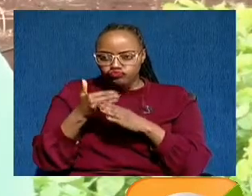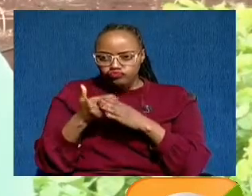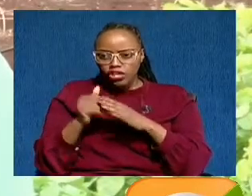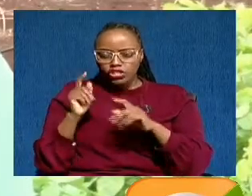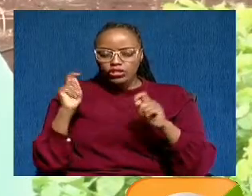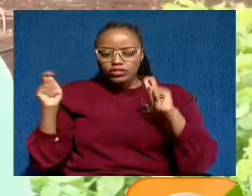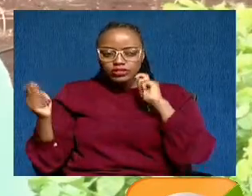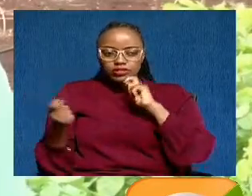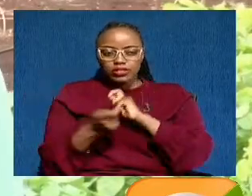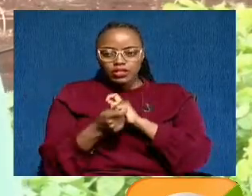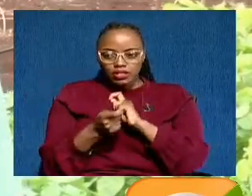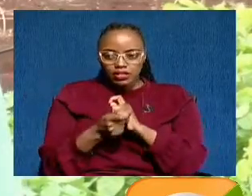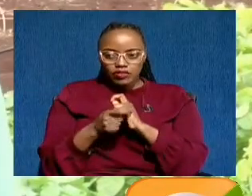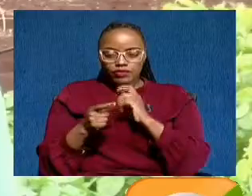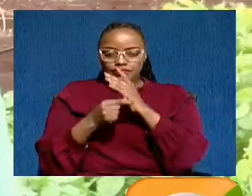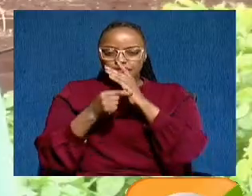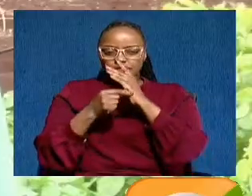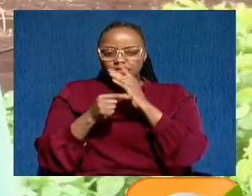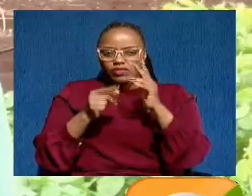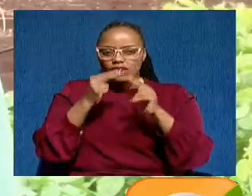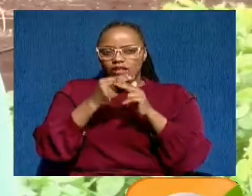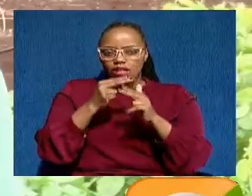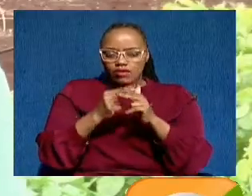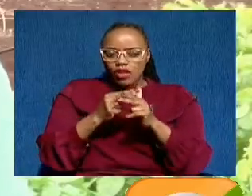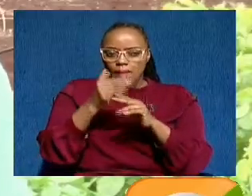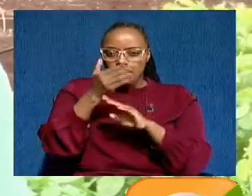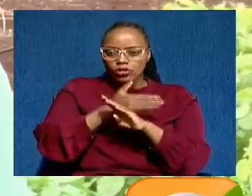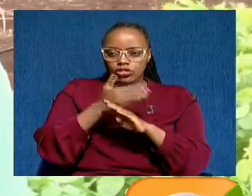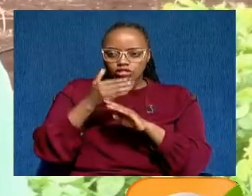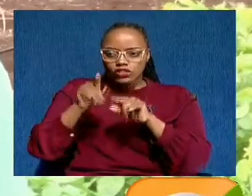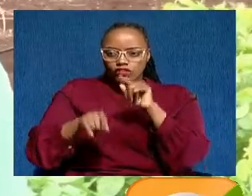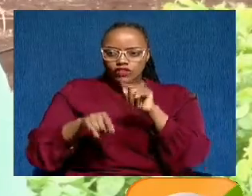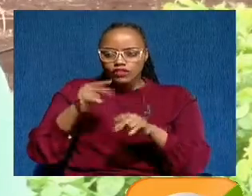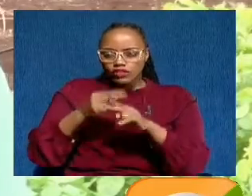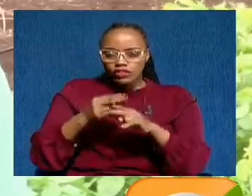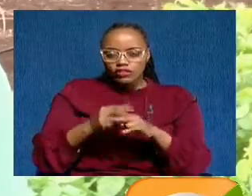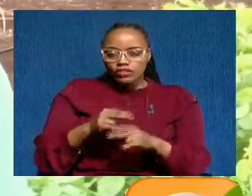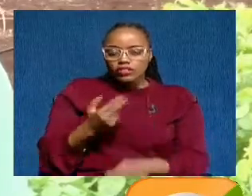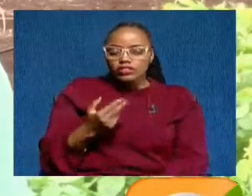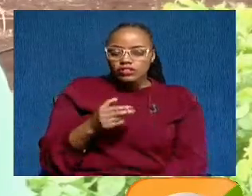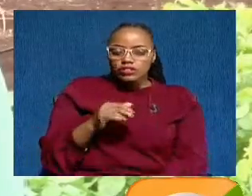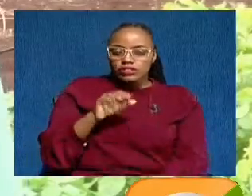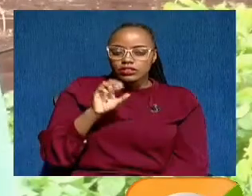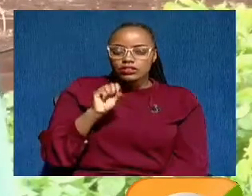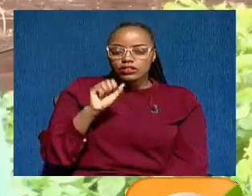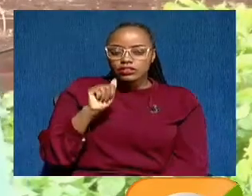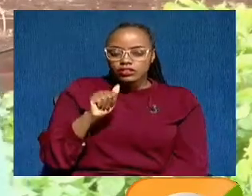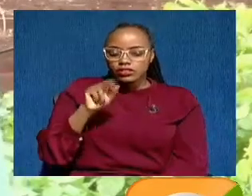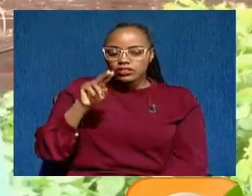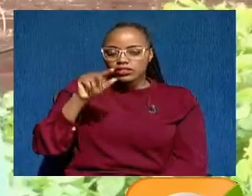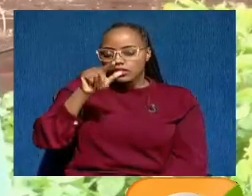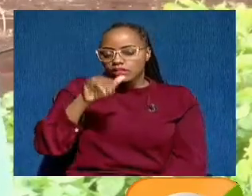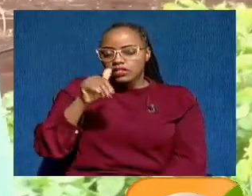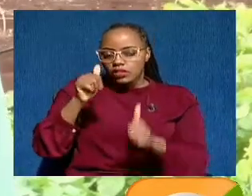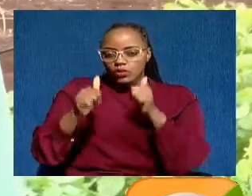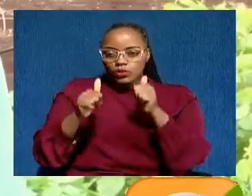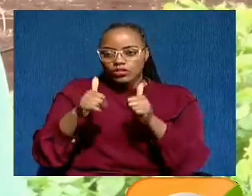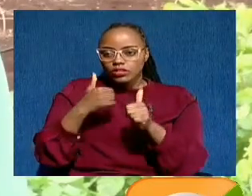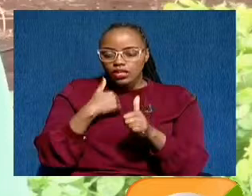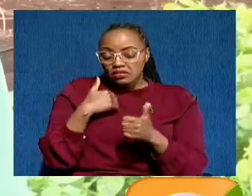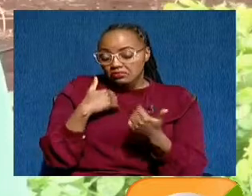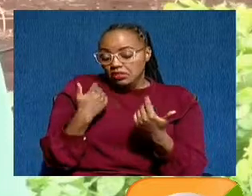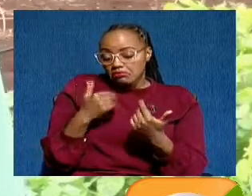was the popularly known potato variety, that is the Shangi variety, which is susceptible to the late